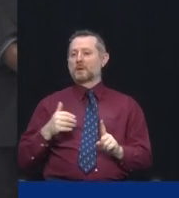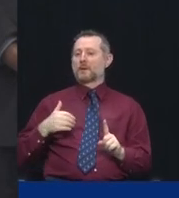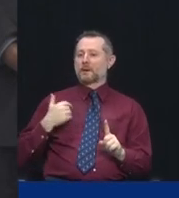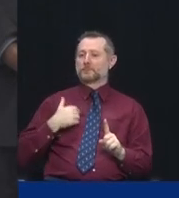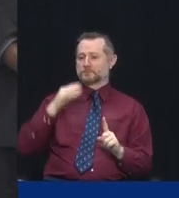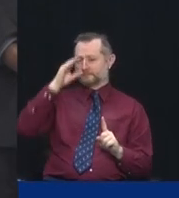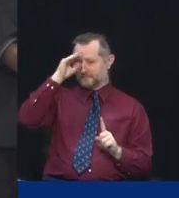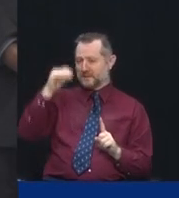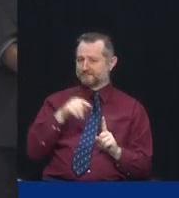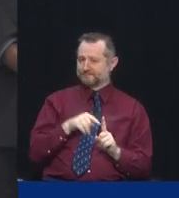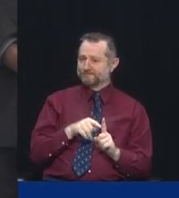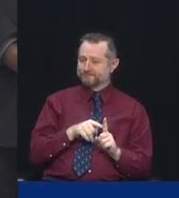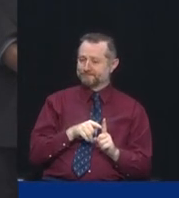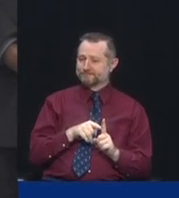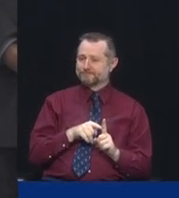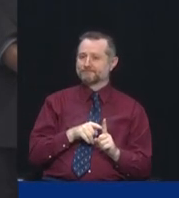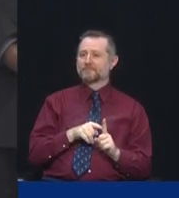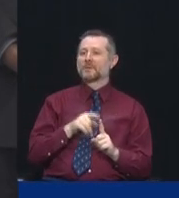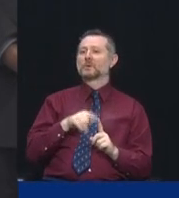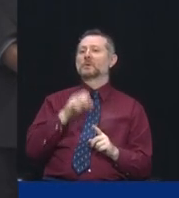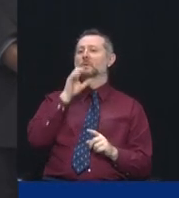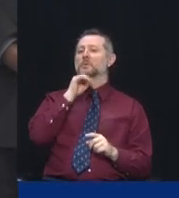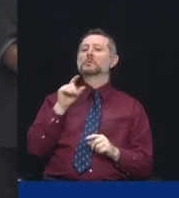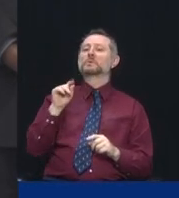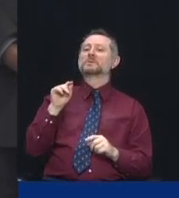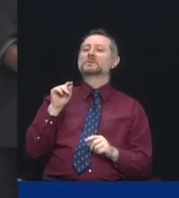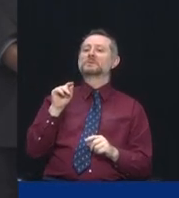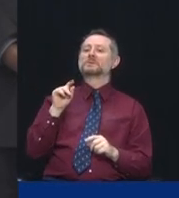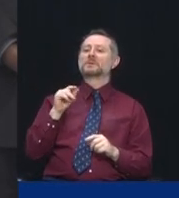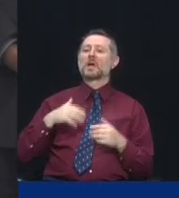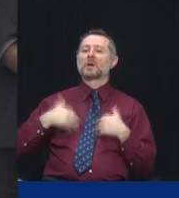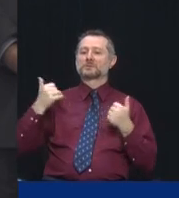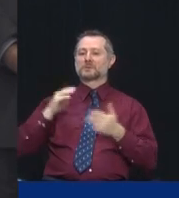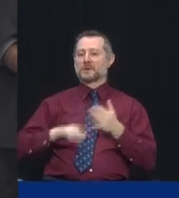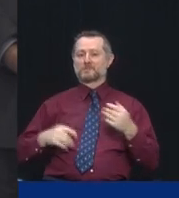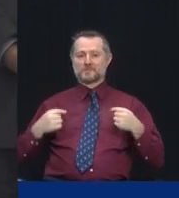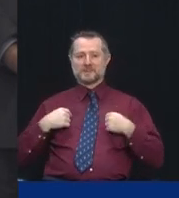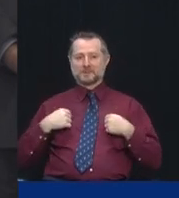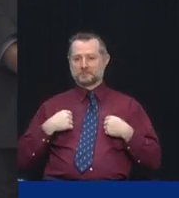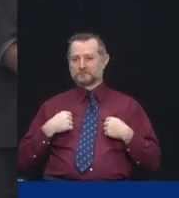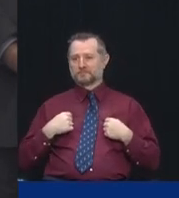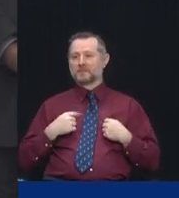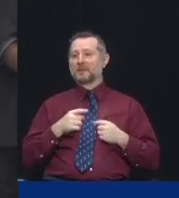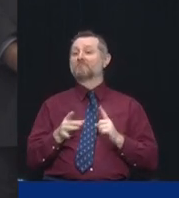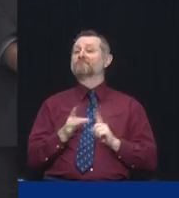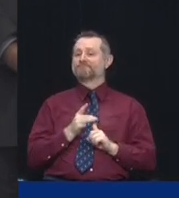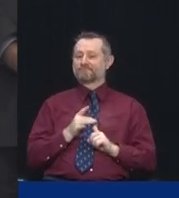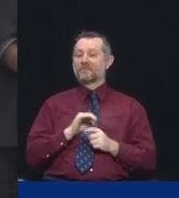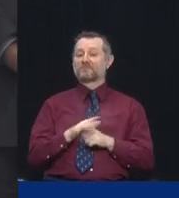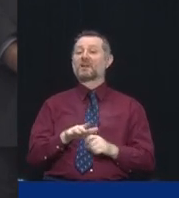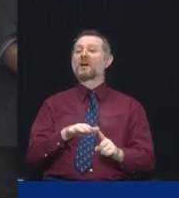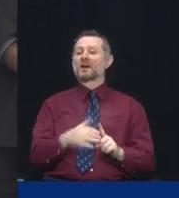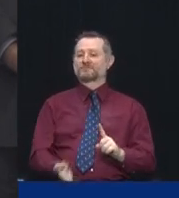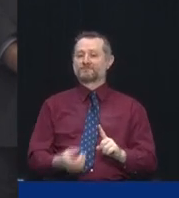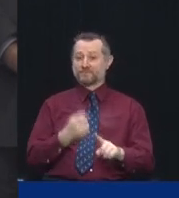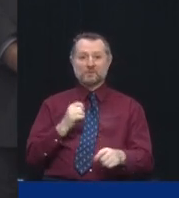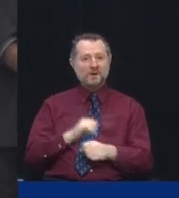more than 20 years younger than me, that passed away from COVID. And any